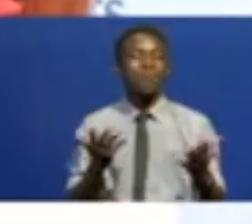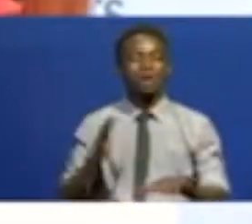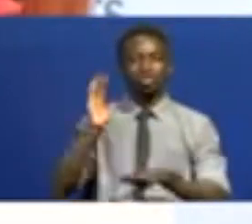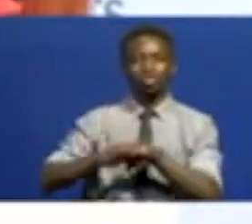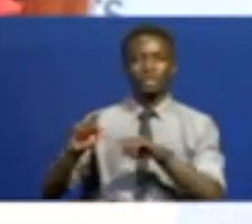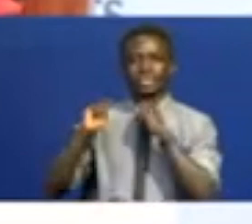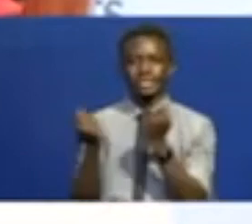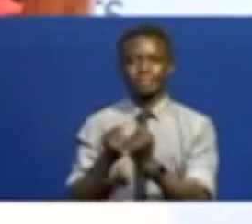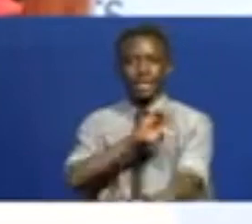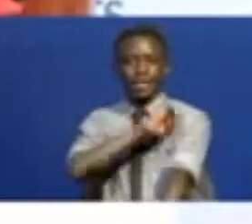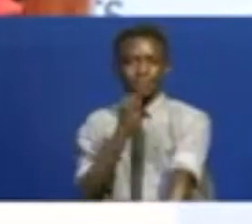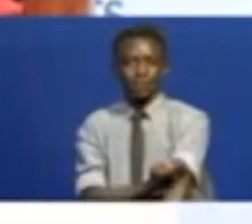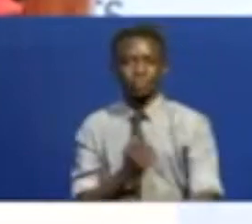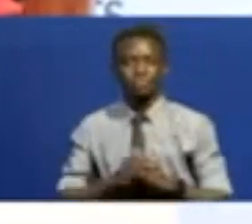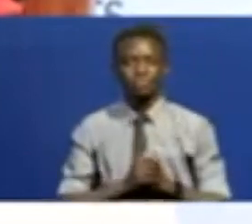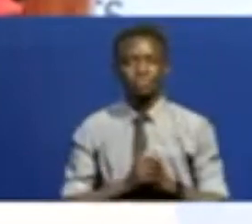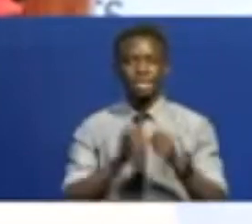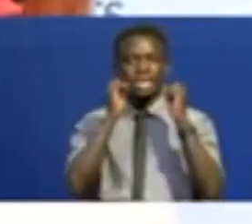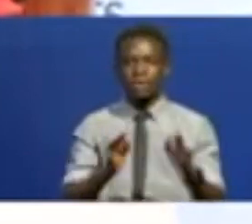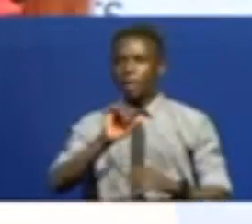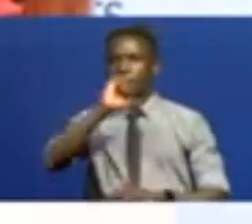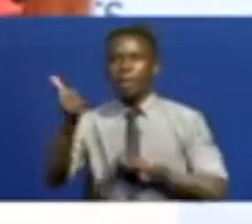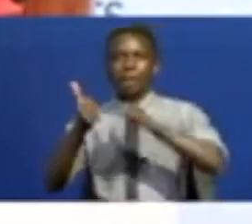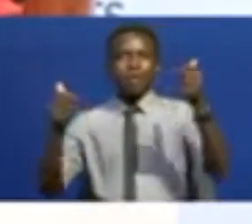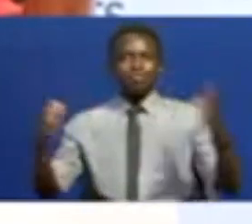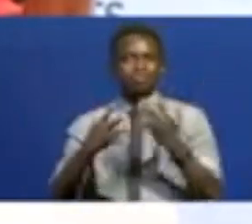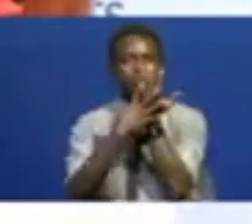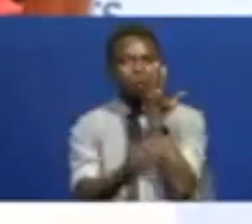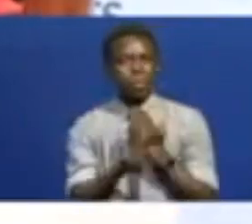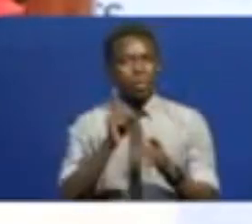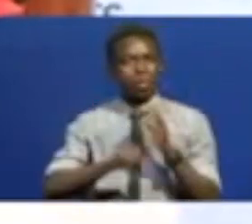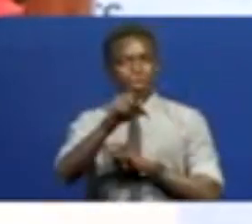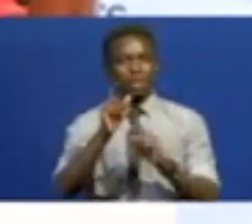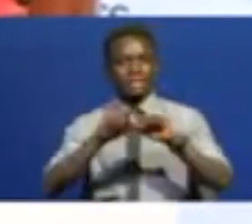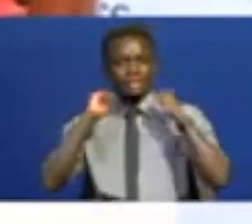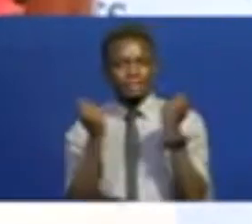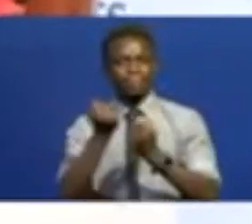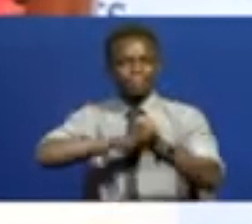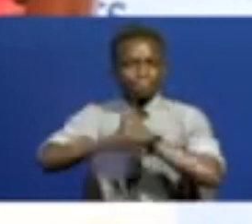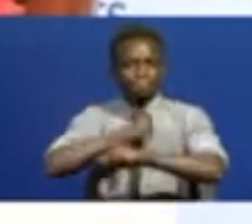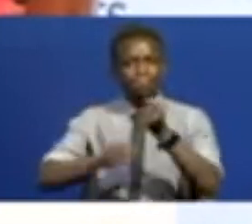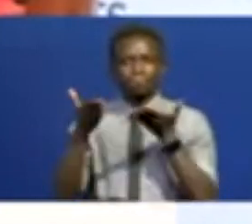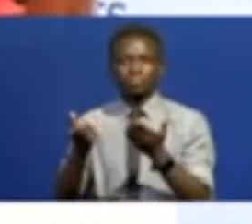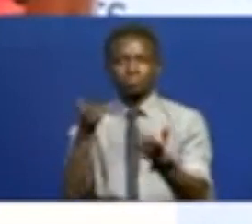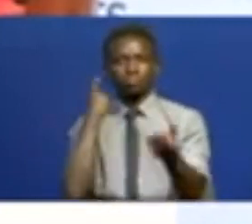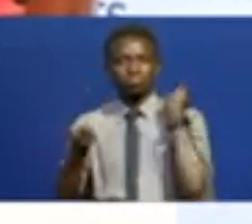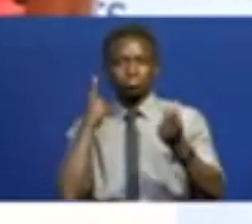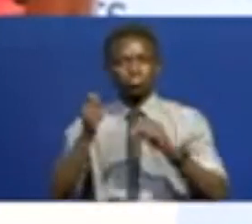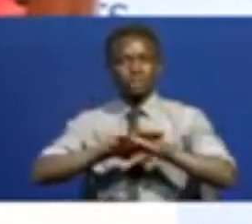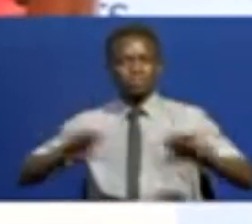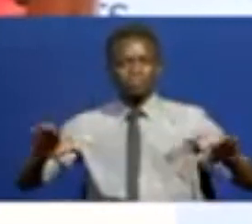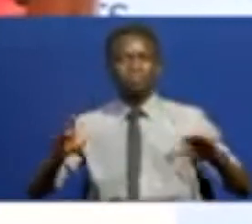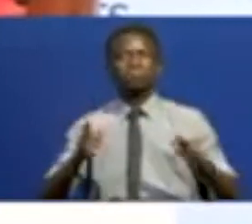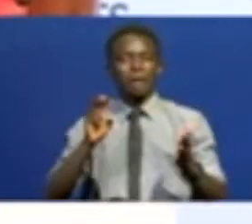work, or your other stadiums will copy what your team did in this Kericho Stadium, we'll not be having white elephant